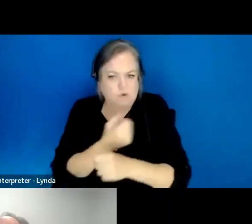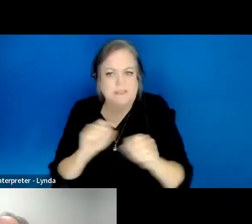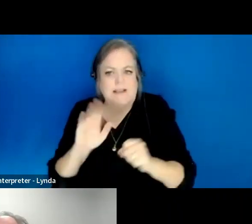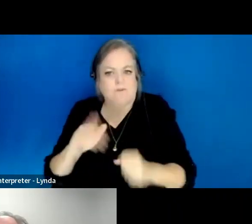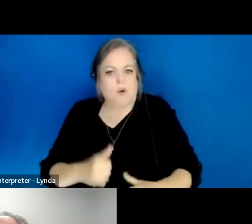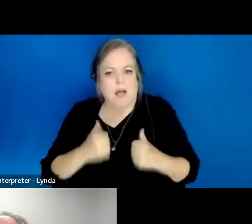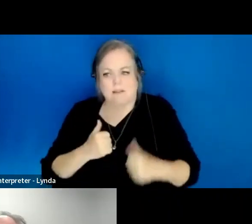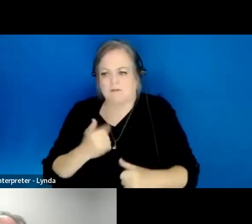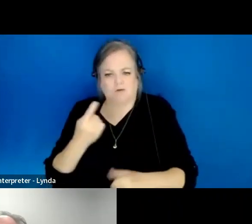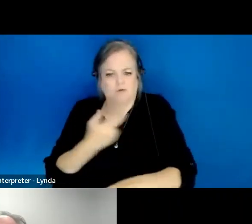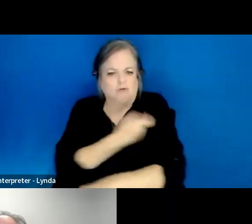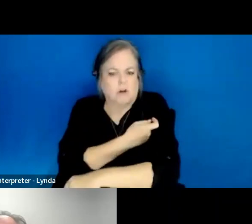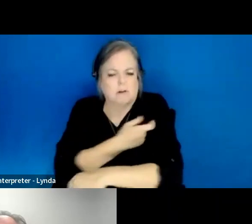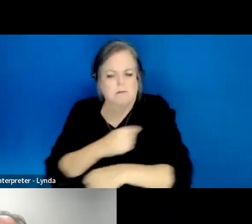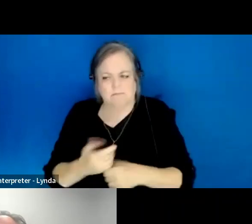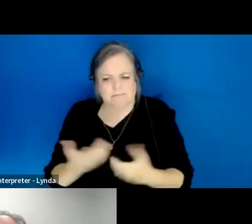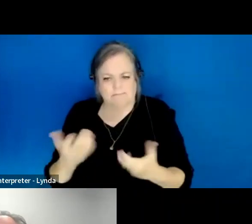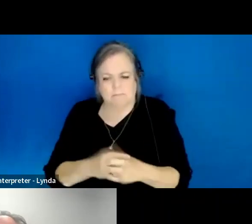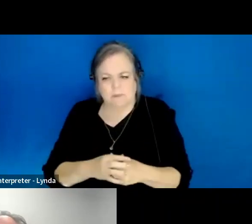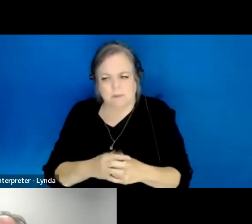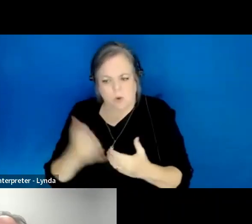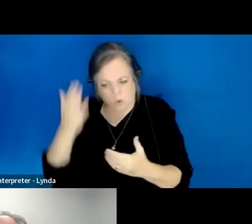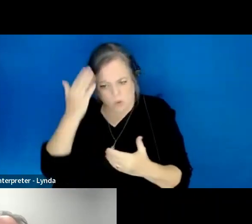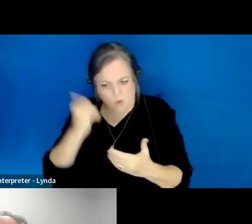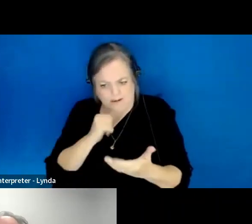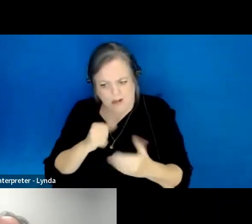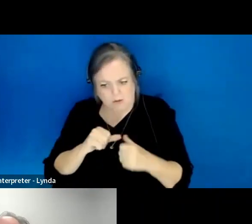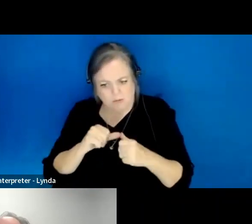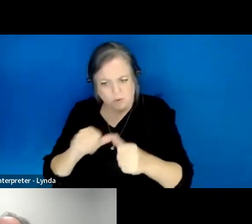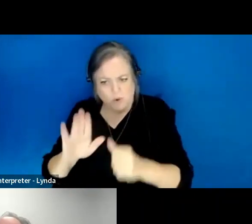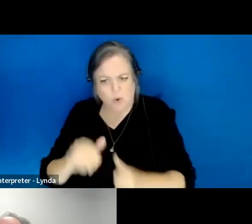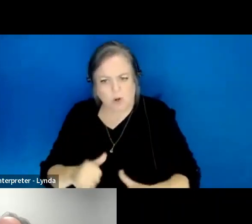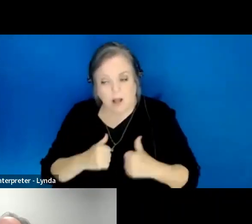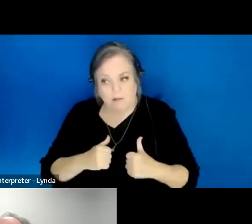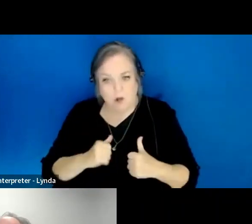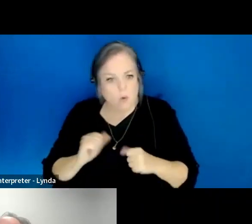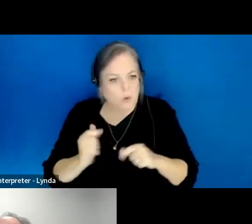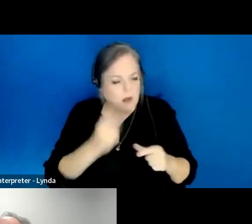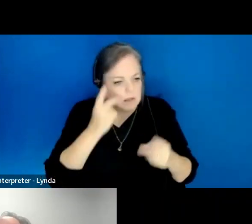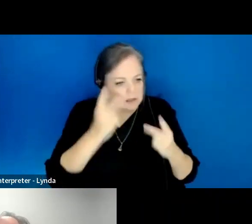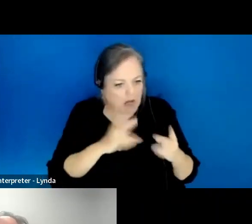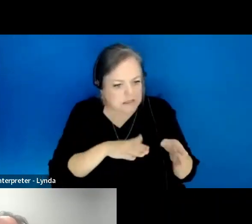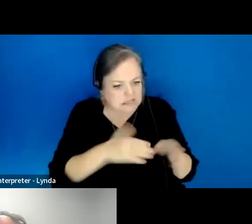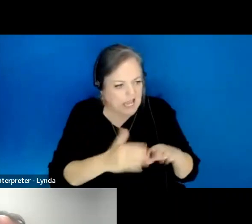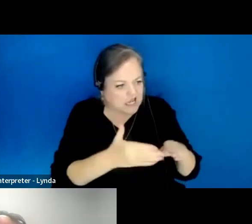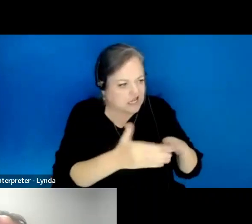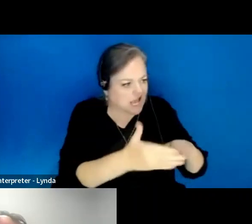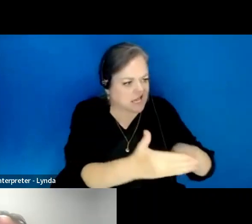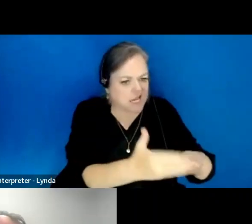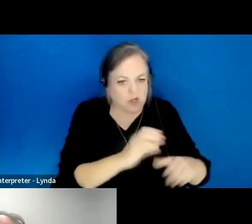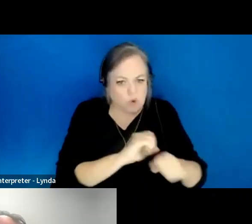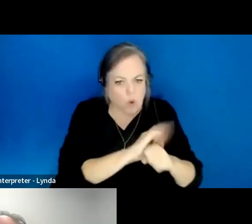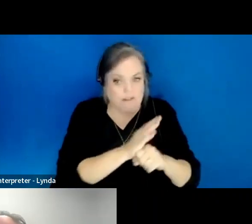something, possibility of prolonging your life? Because we all saw how deadly COVID was and still